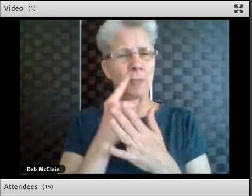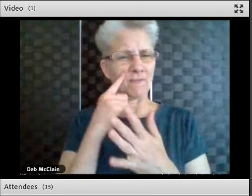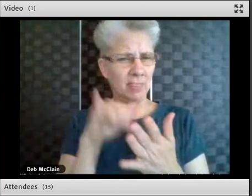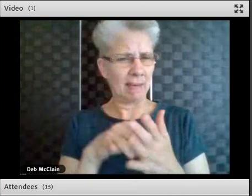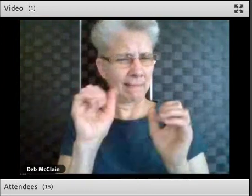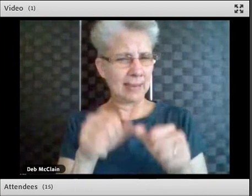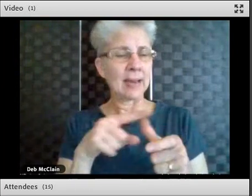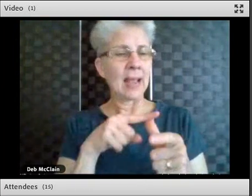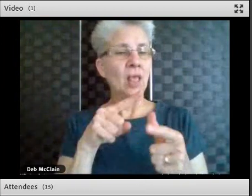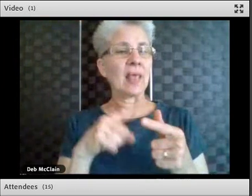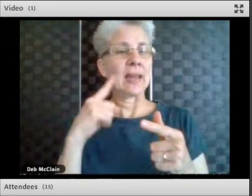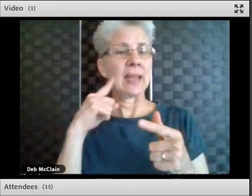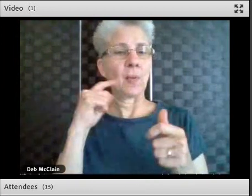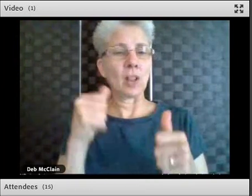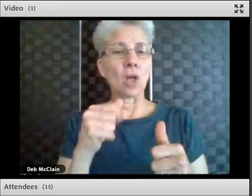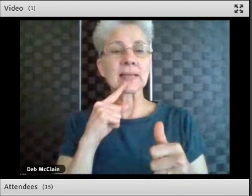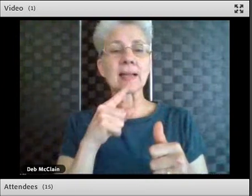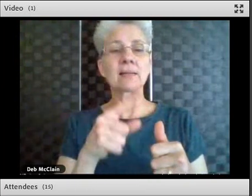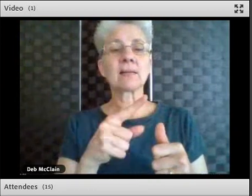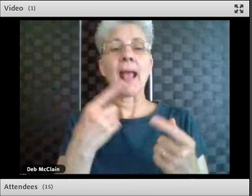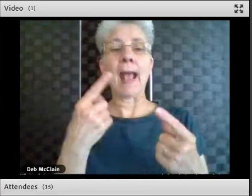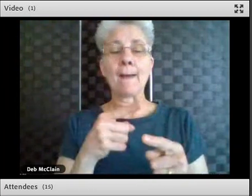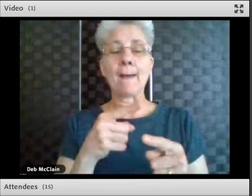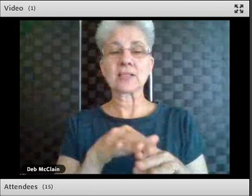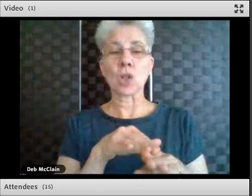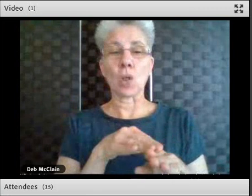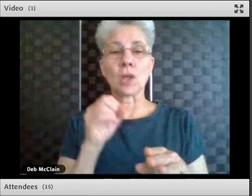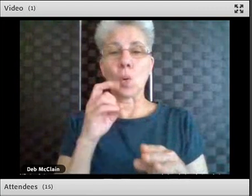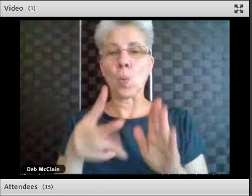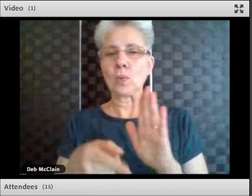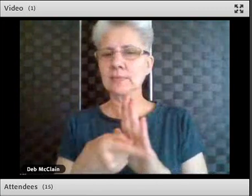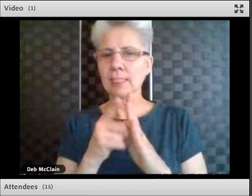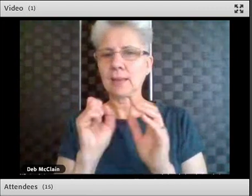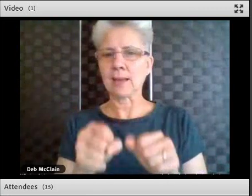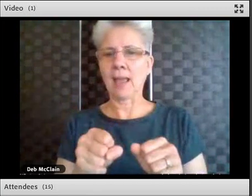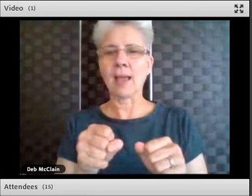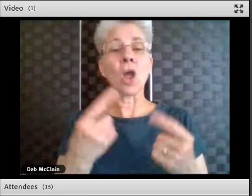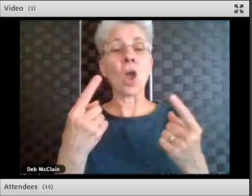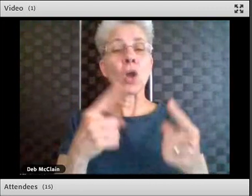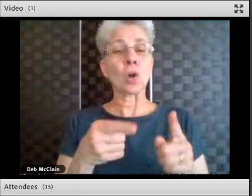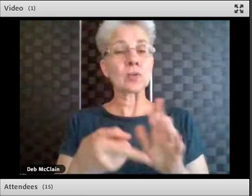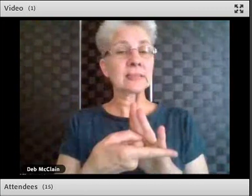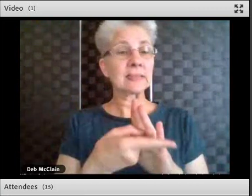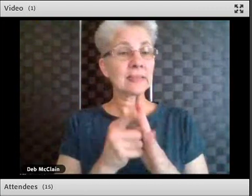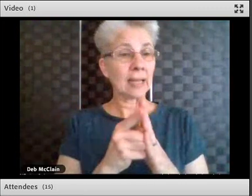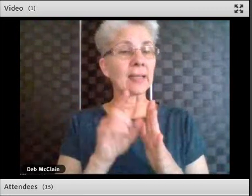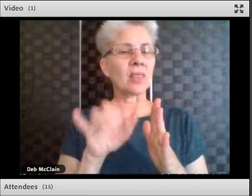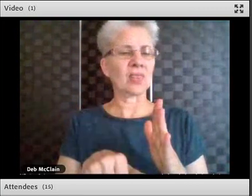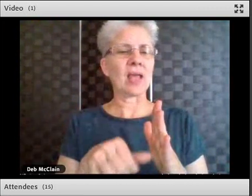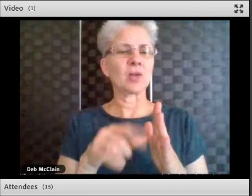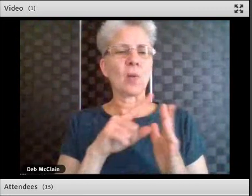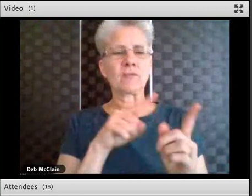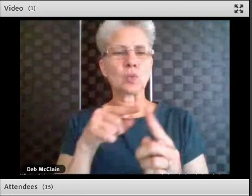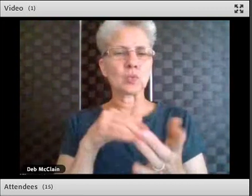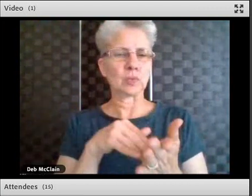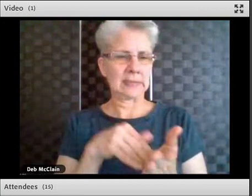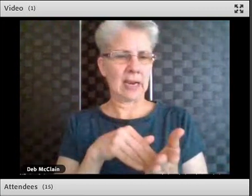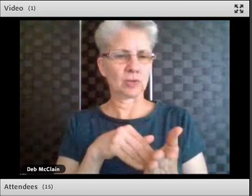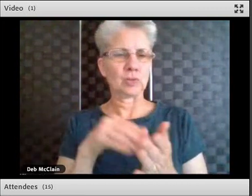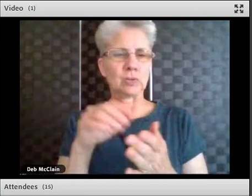that. And then hearing loss can definitely occur gradually or suddenly. And if it occurs suddenly, get to a doctor.